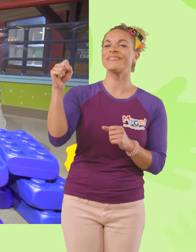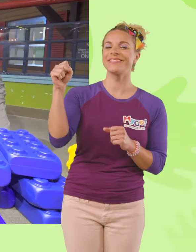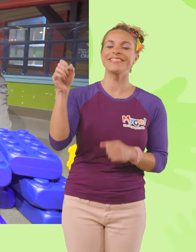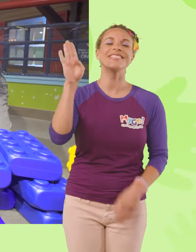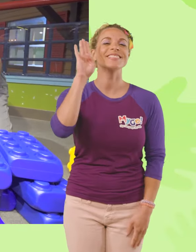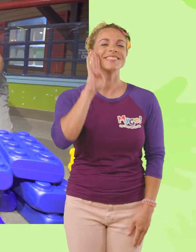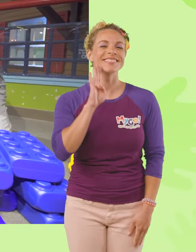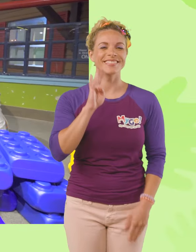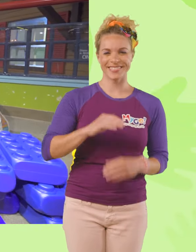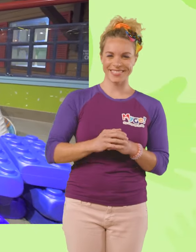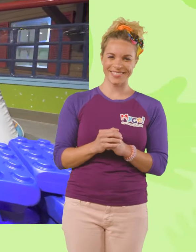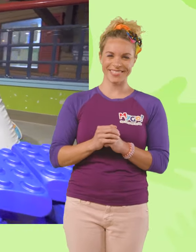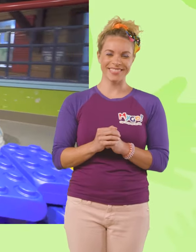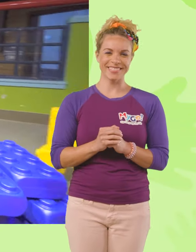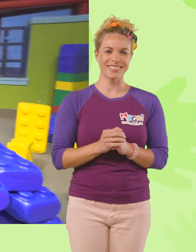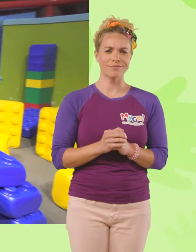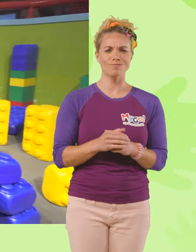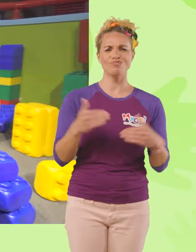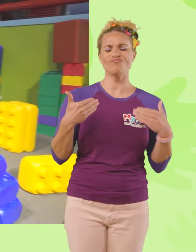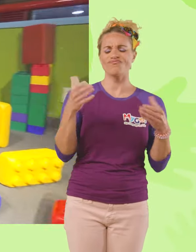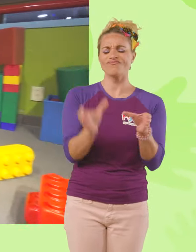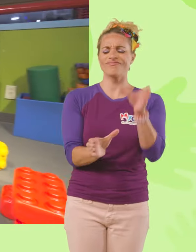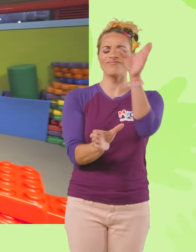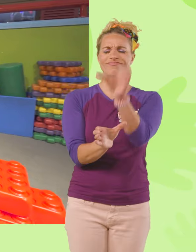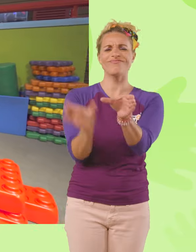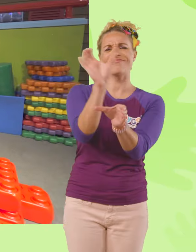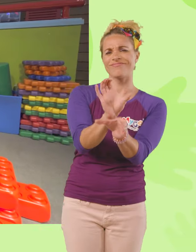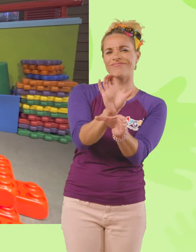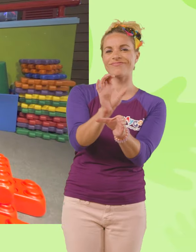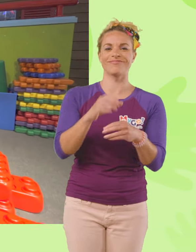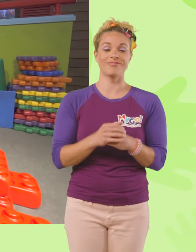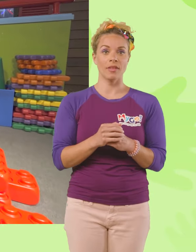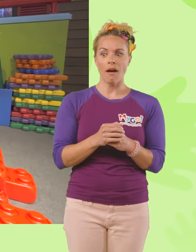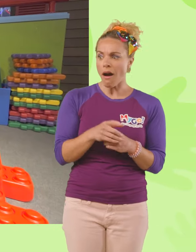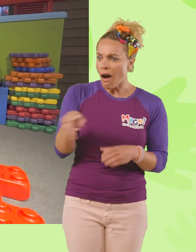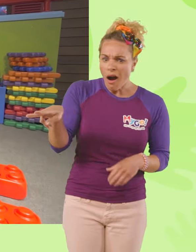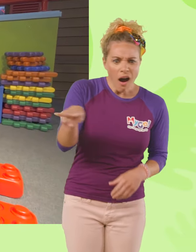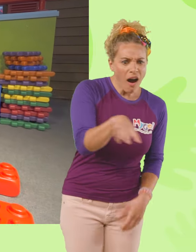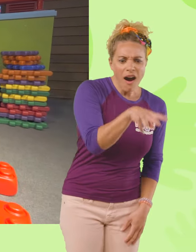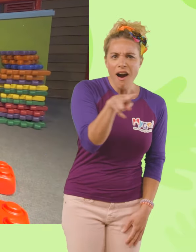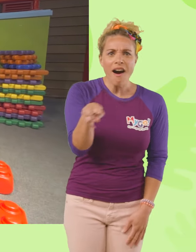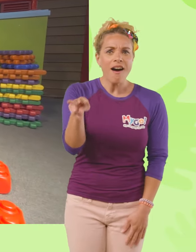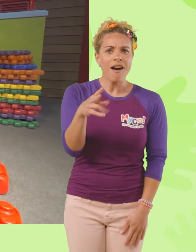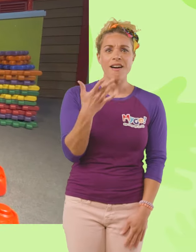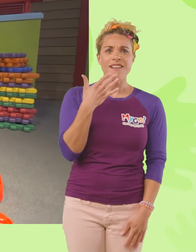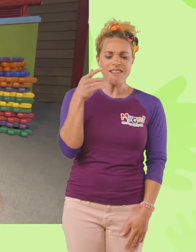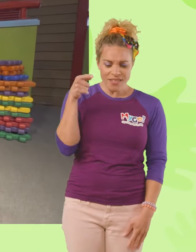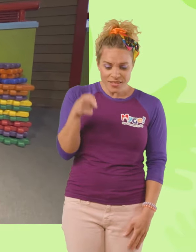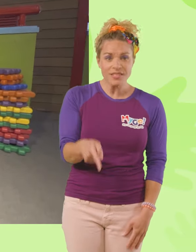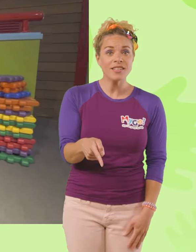Yeah, this is brown. Let's stack it right there. Hey, look at all these. What color is